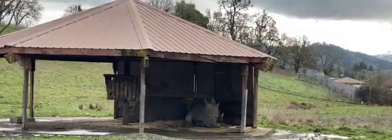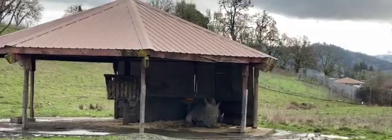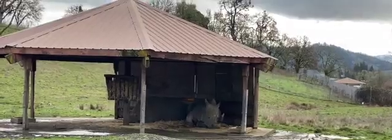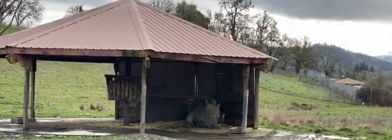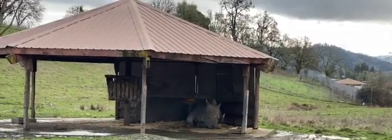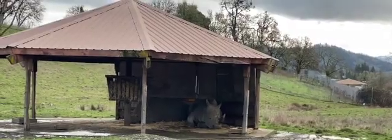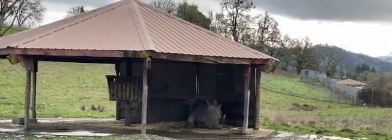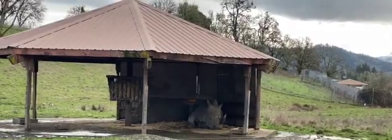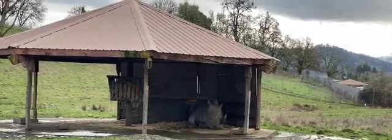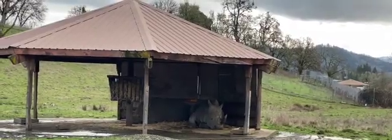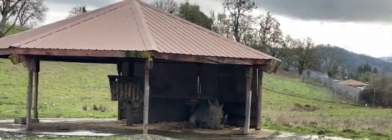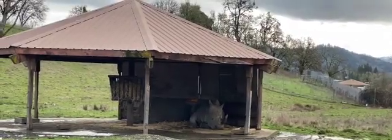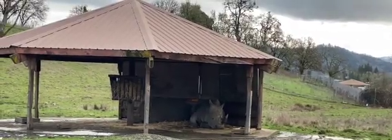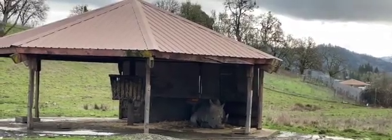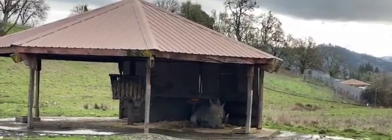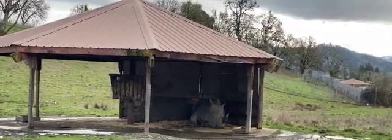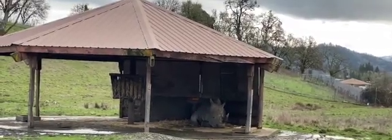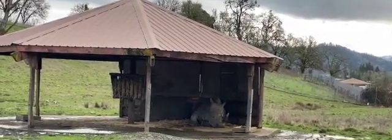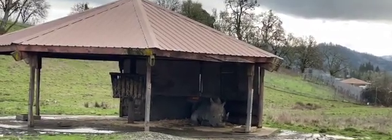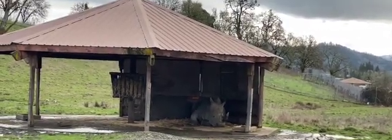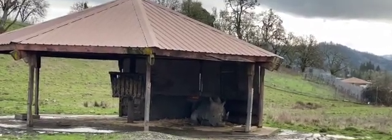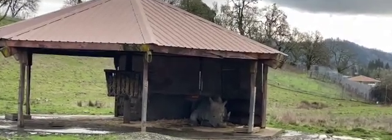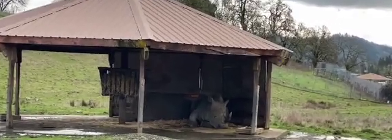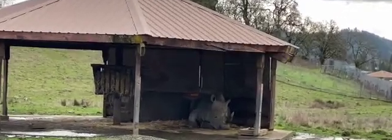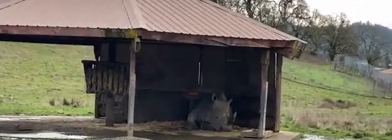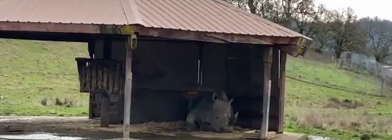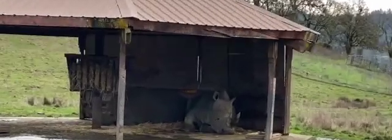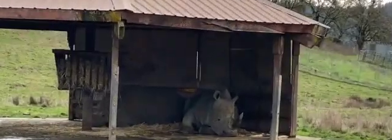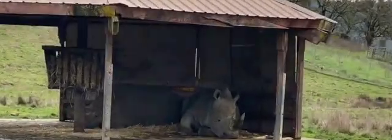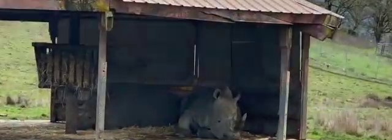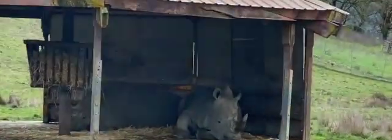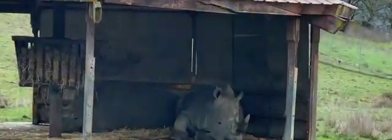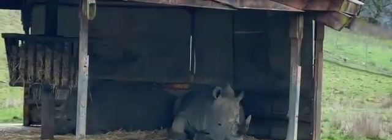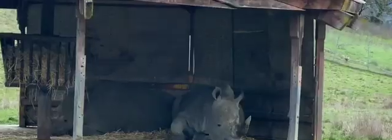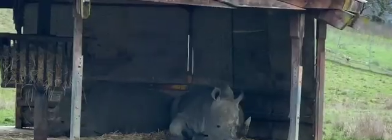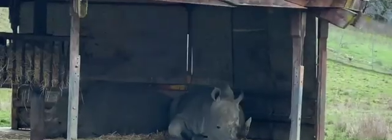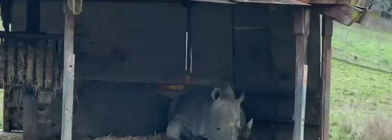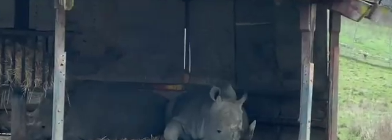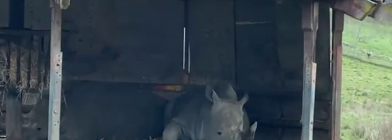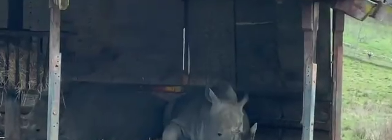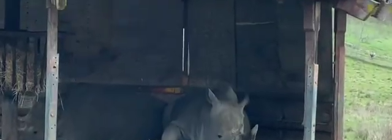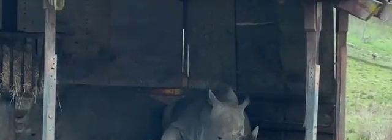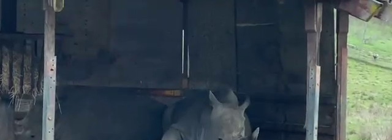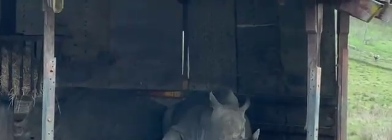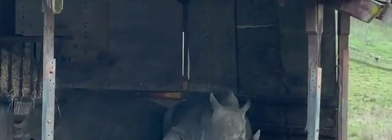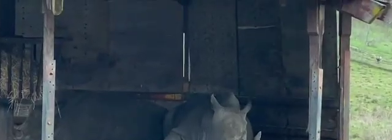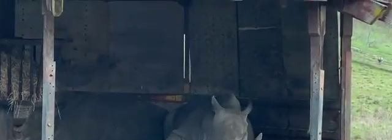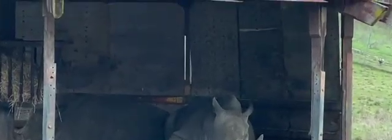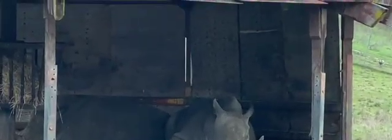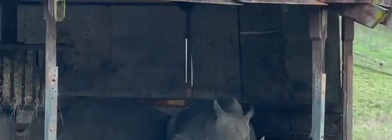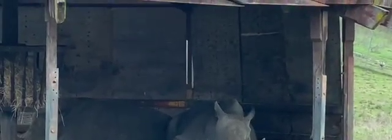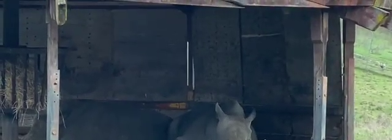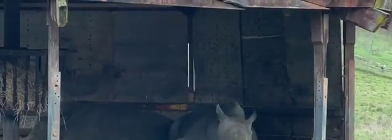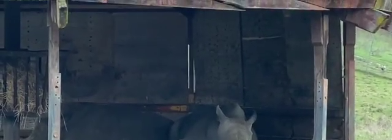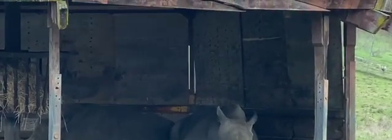This is the southern white rhino sleeping in the dry